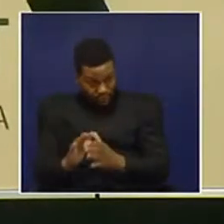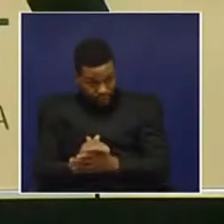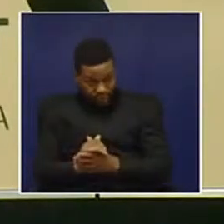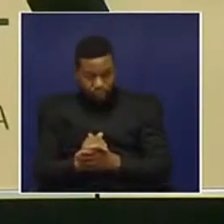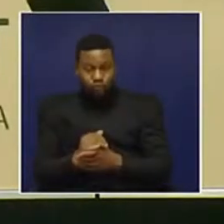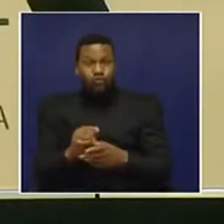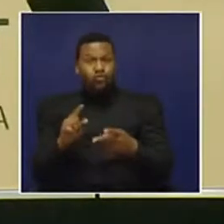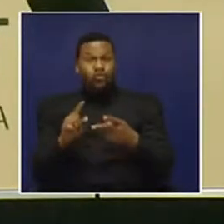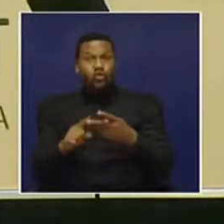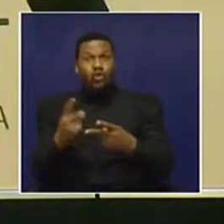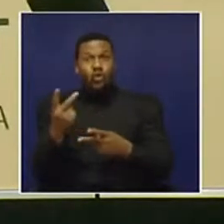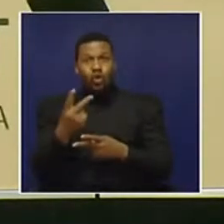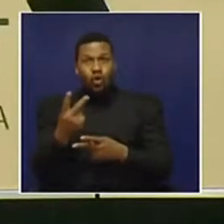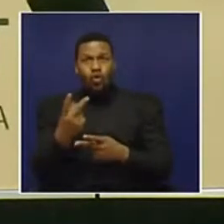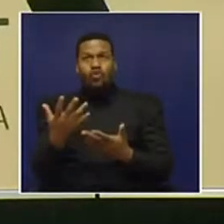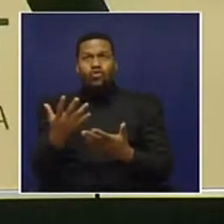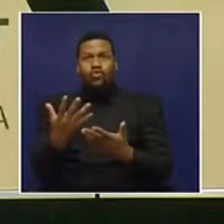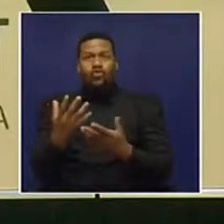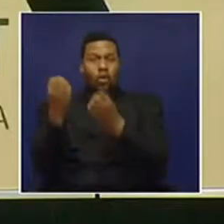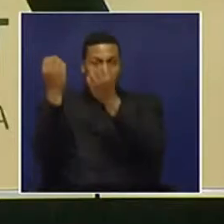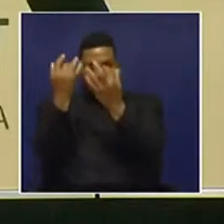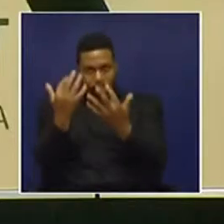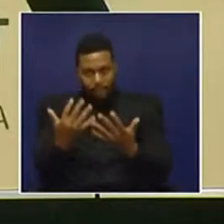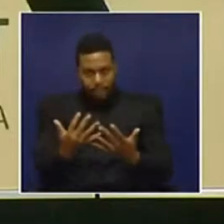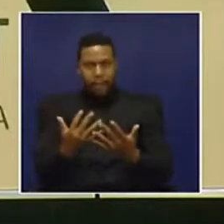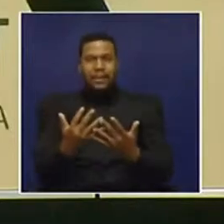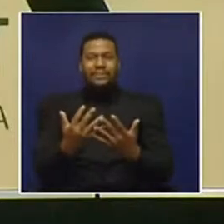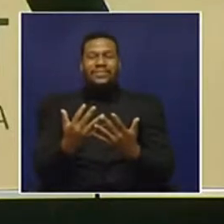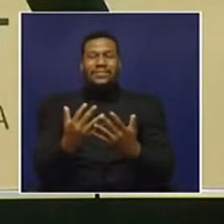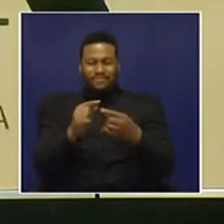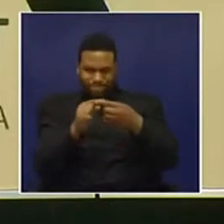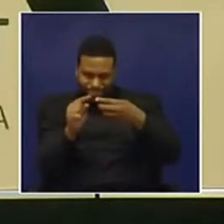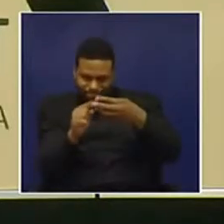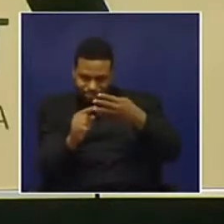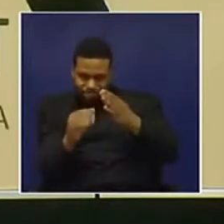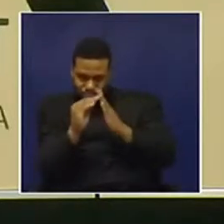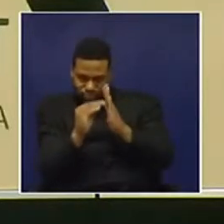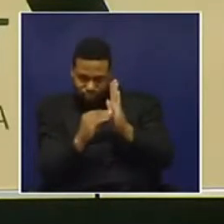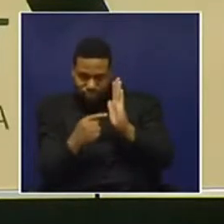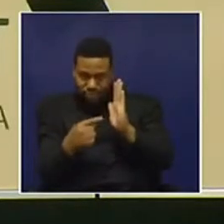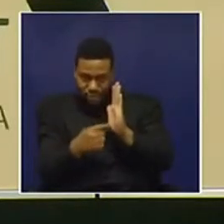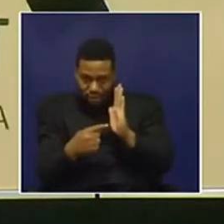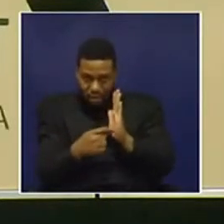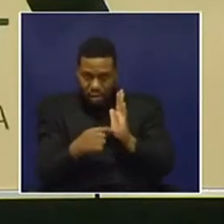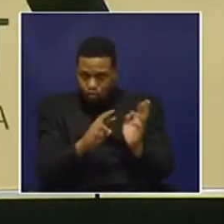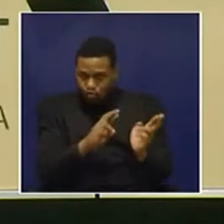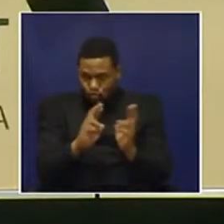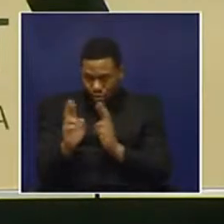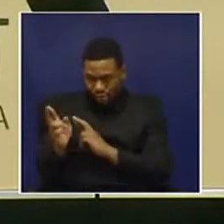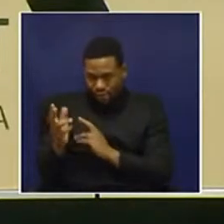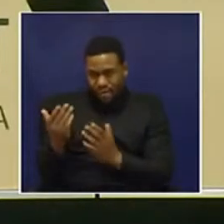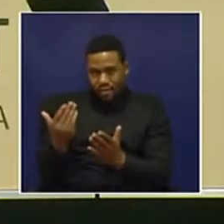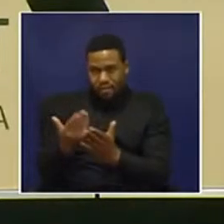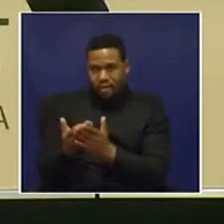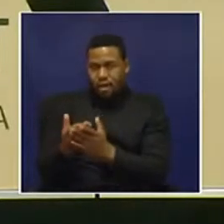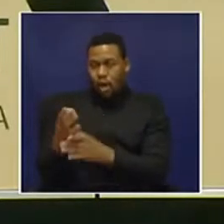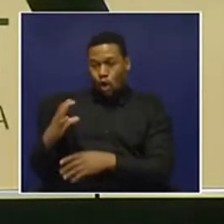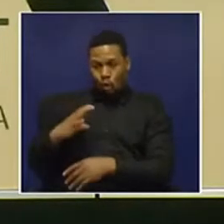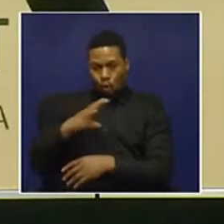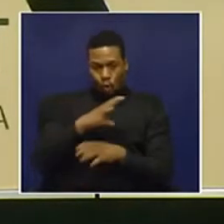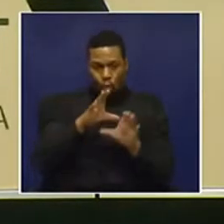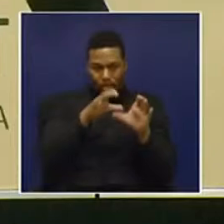tabling of the budget instruments, which will now be referred to the appropriate committees for